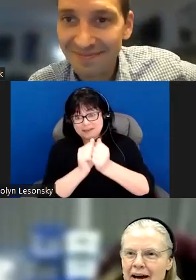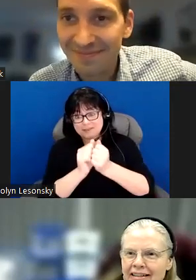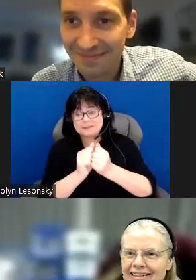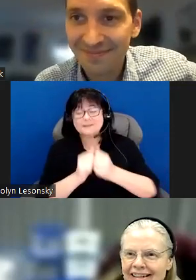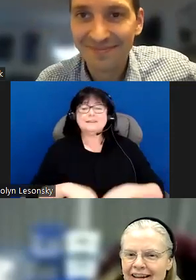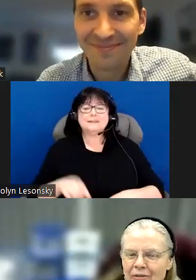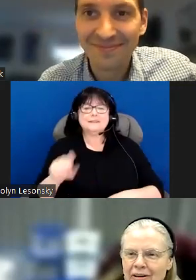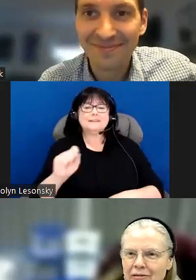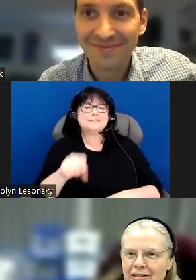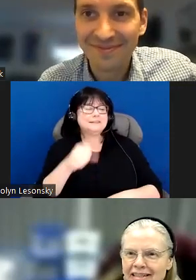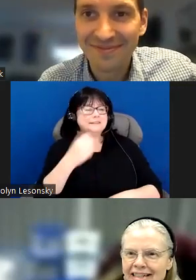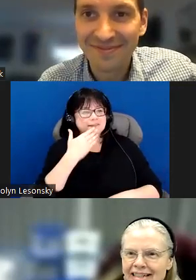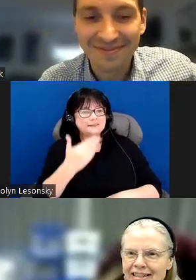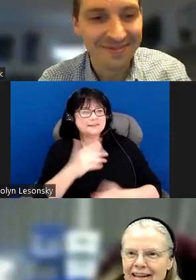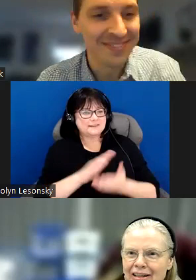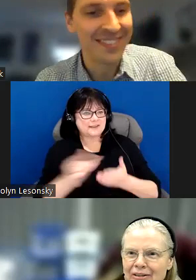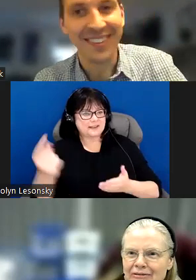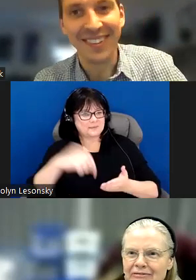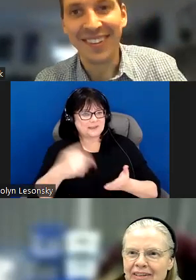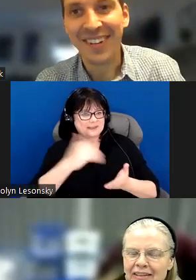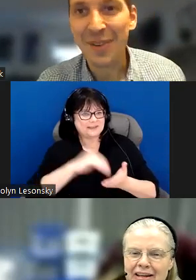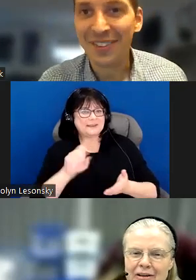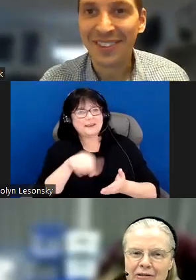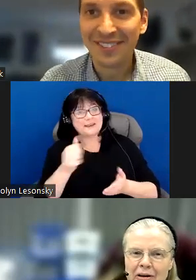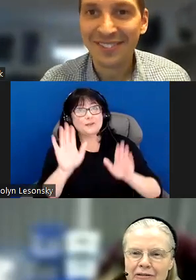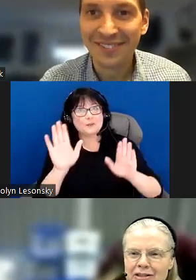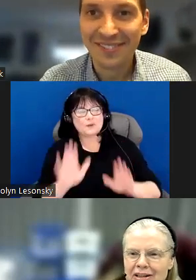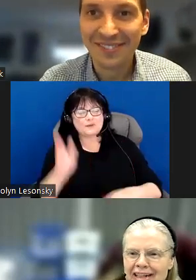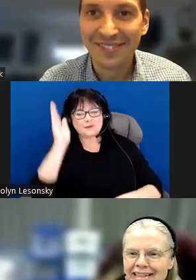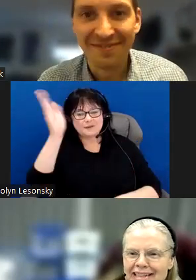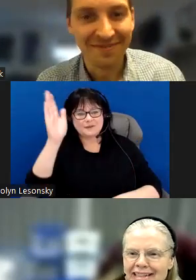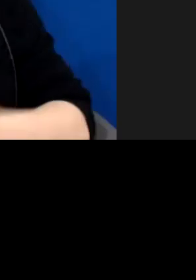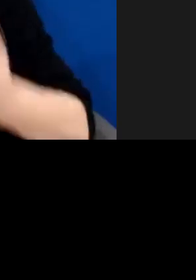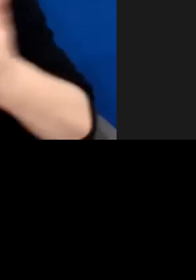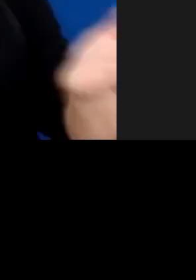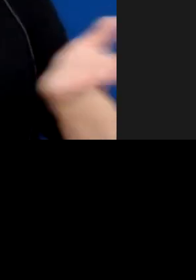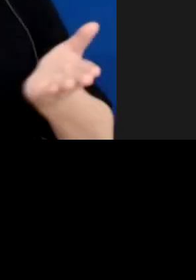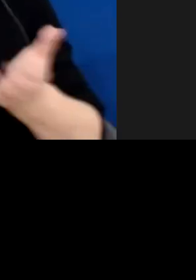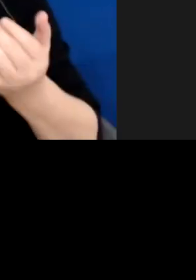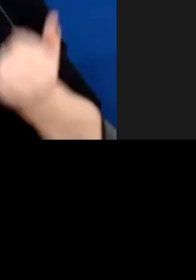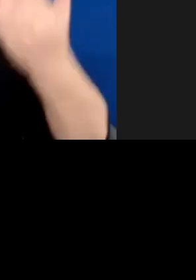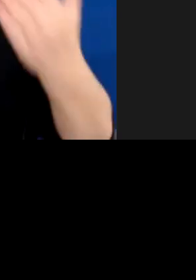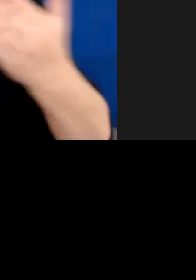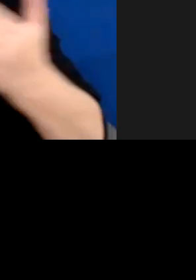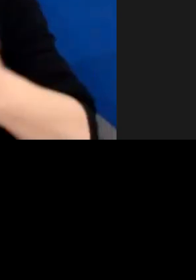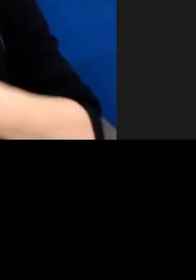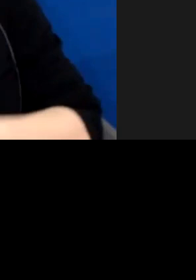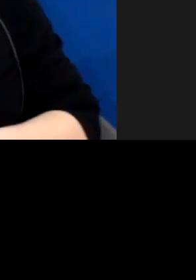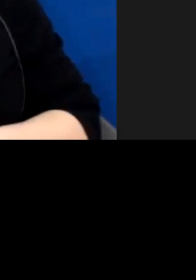to have you back. Another wonderful presentation. Thank you. And thank you, Amazing. everyone, for joining us today.